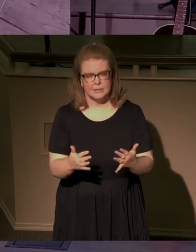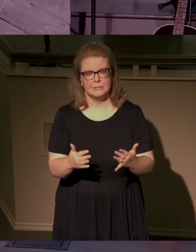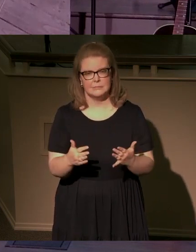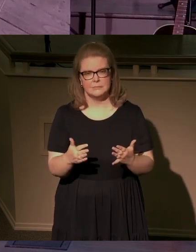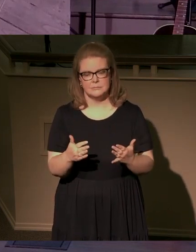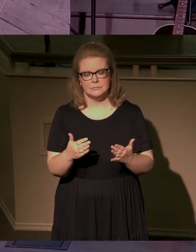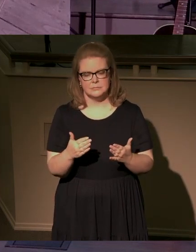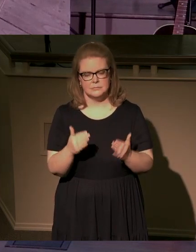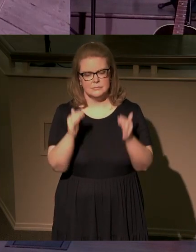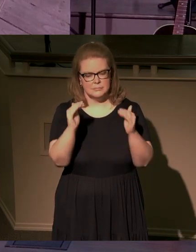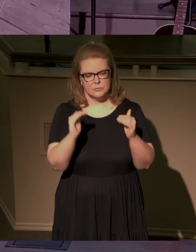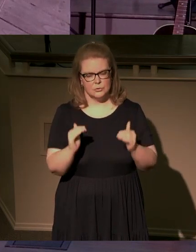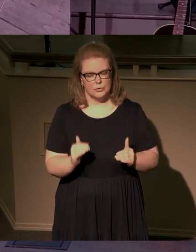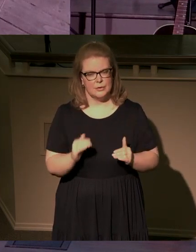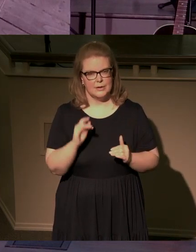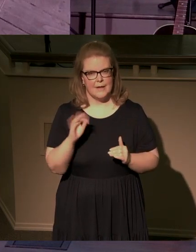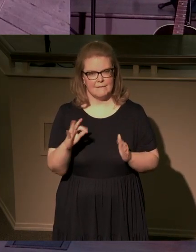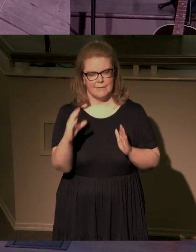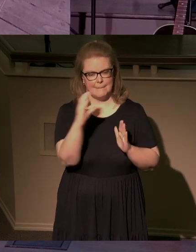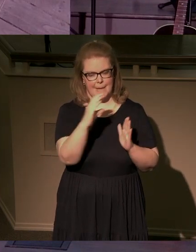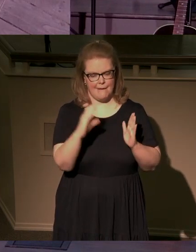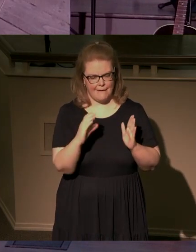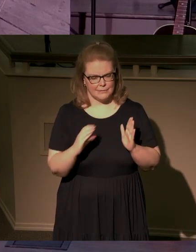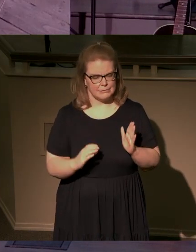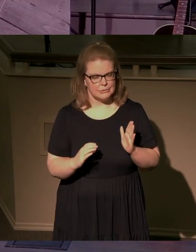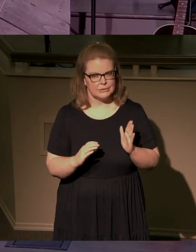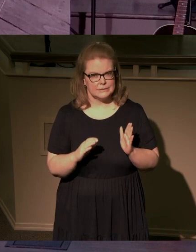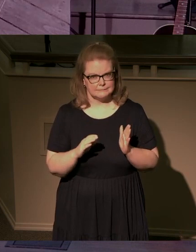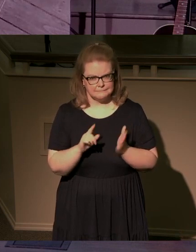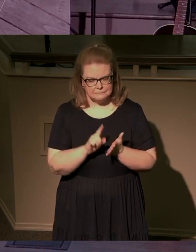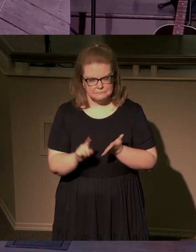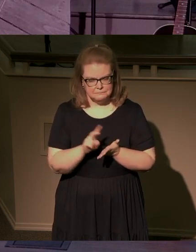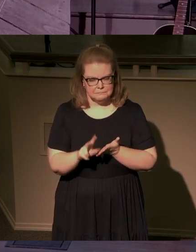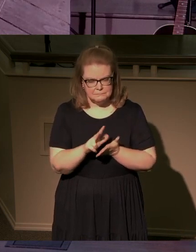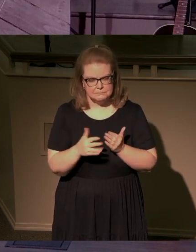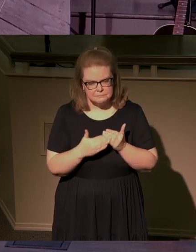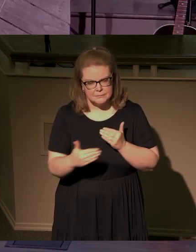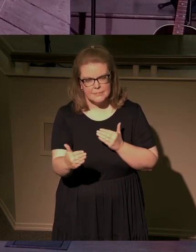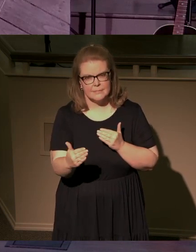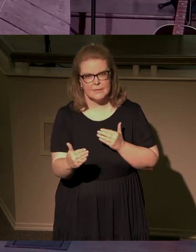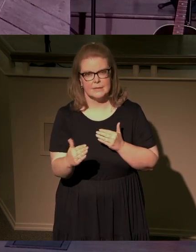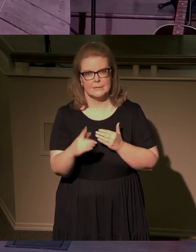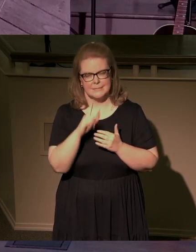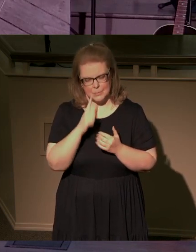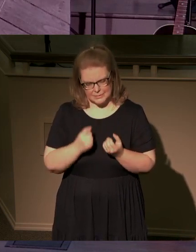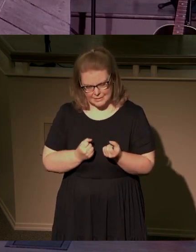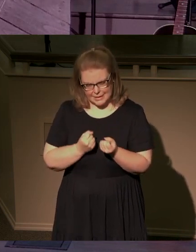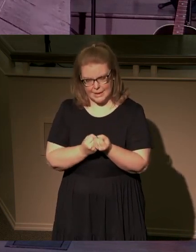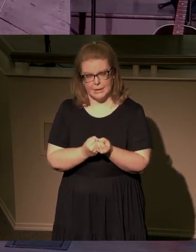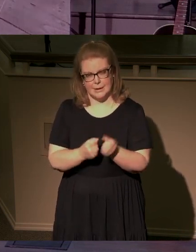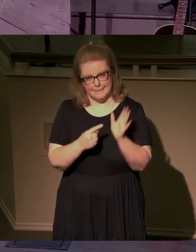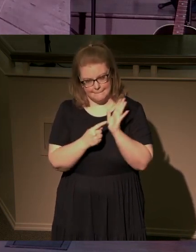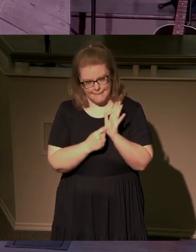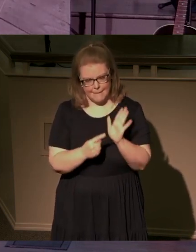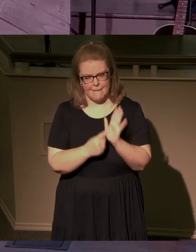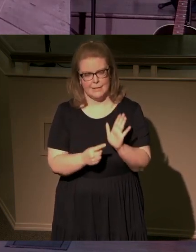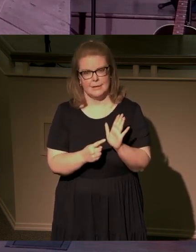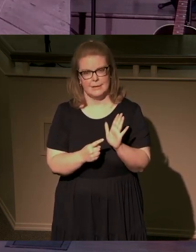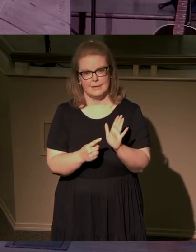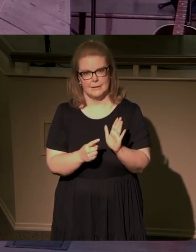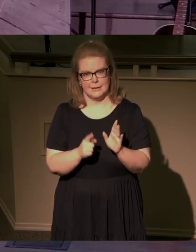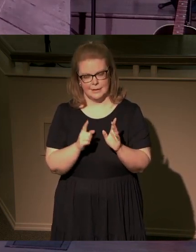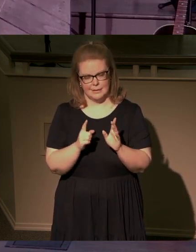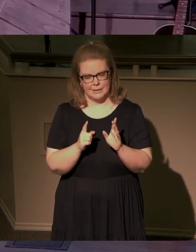of passages in the coming weeks, this is about aiding, this is about modeling, this is about